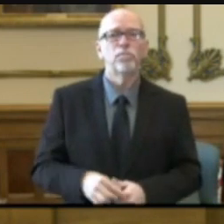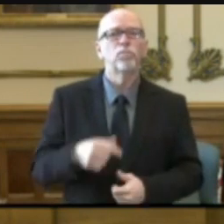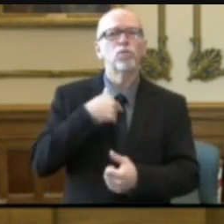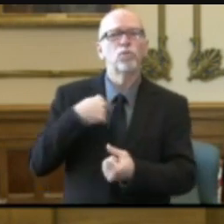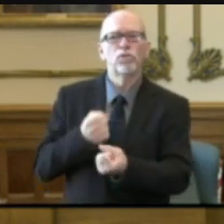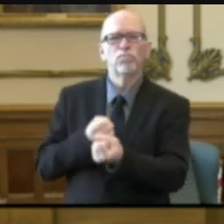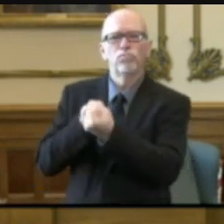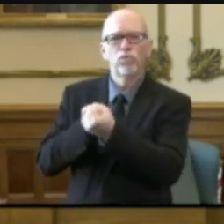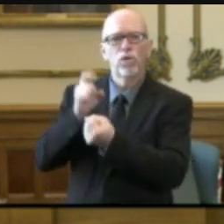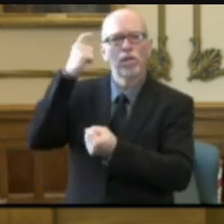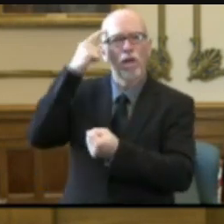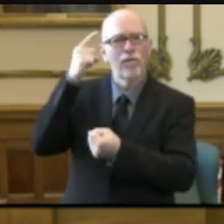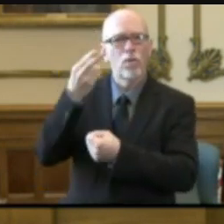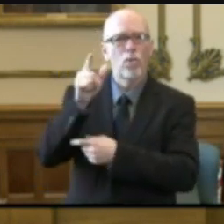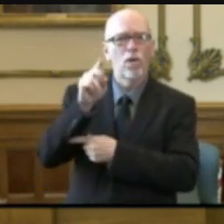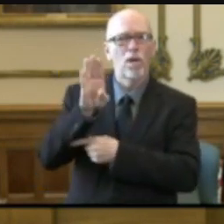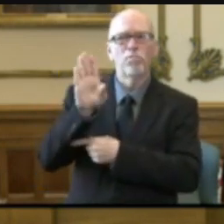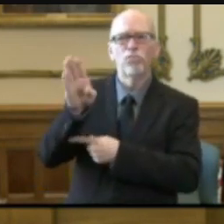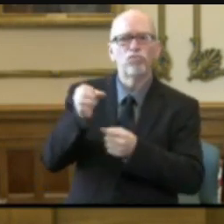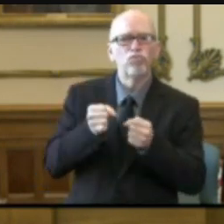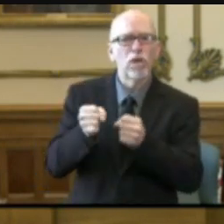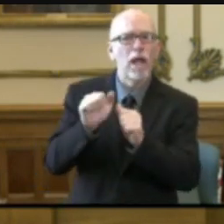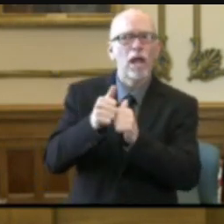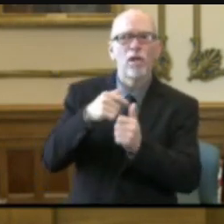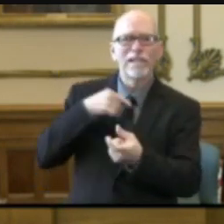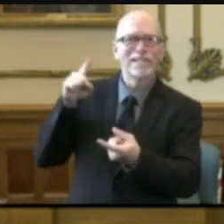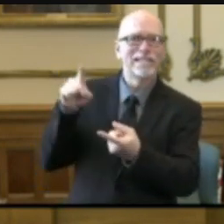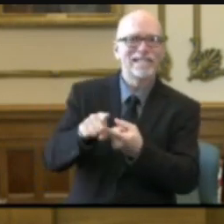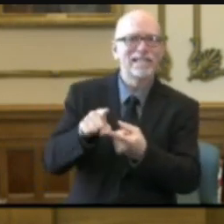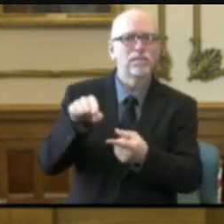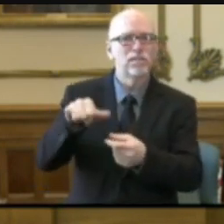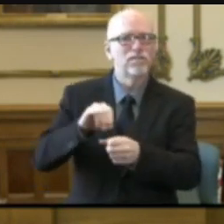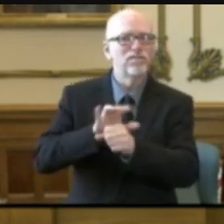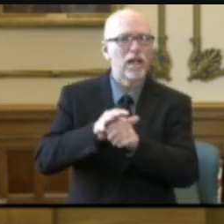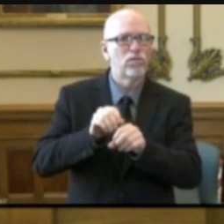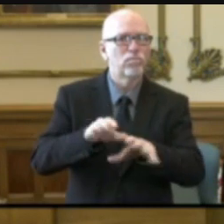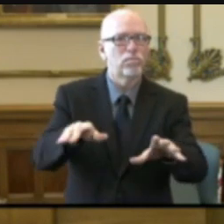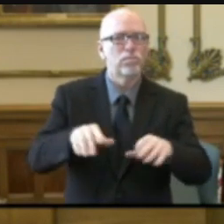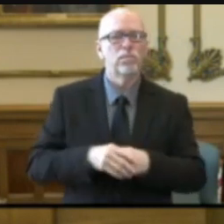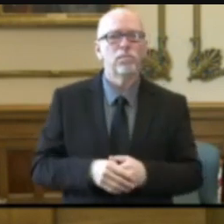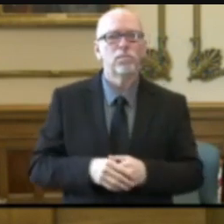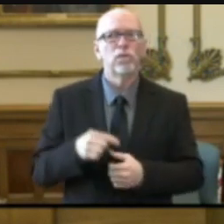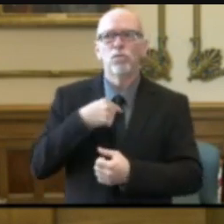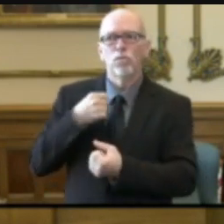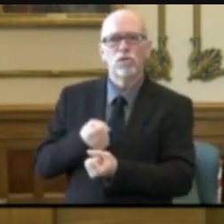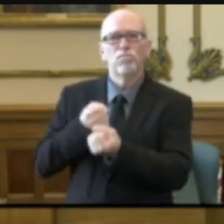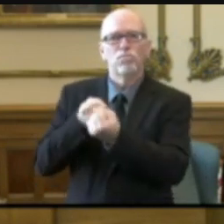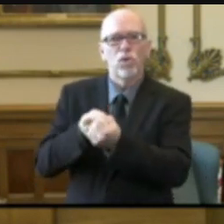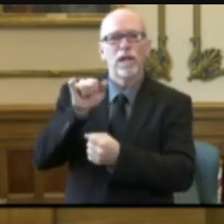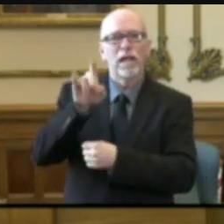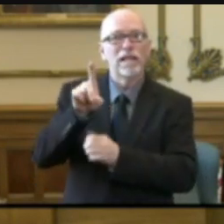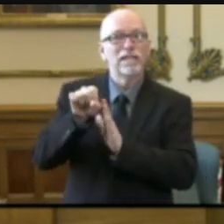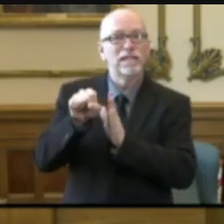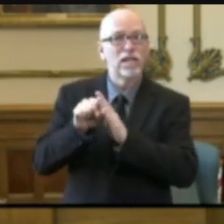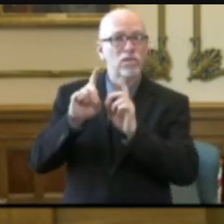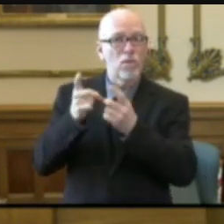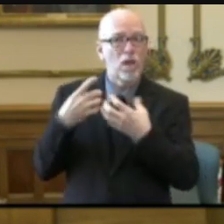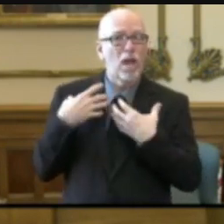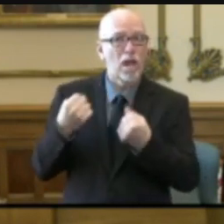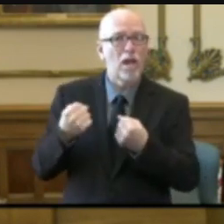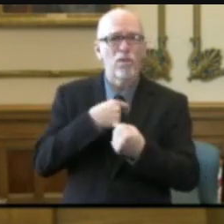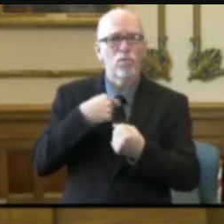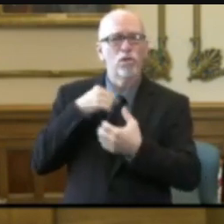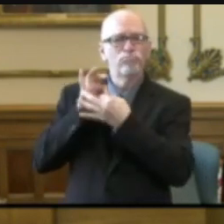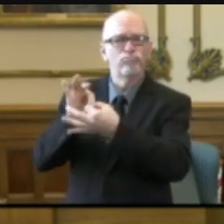supporting Governor Holcomb's strategy to mitigate the COVID-19 virus. We are in support of the Indiana State Department of Health as we